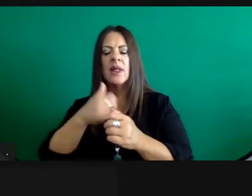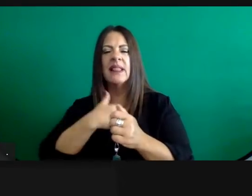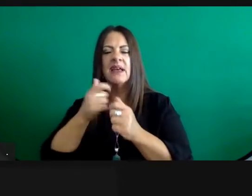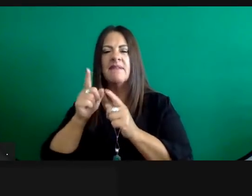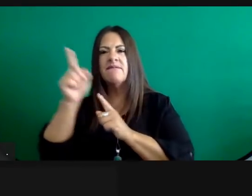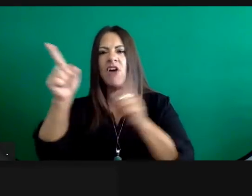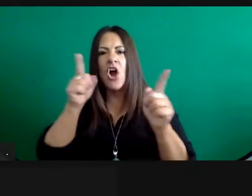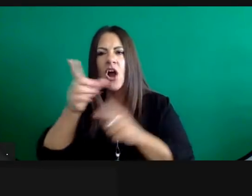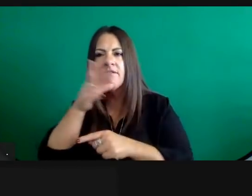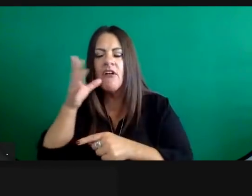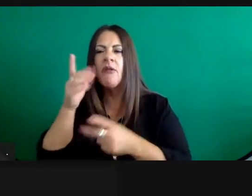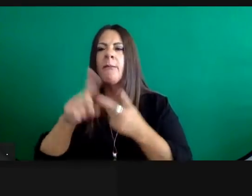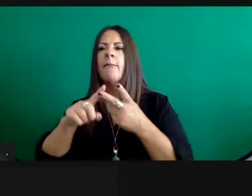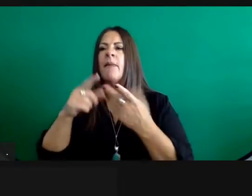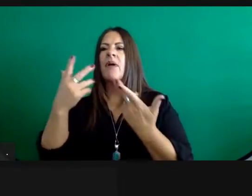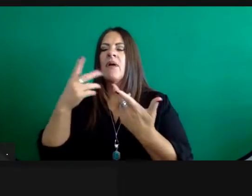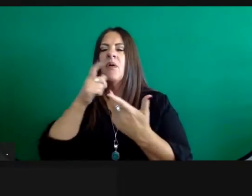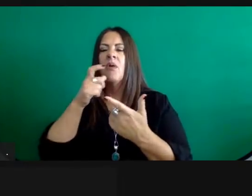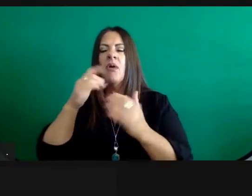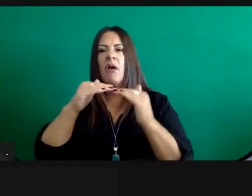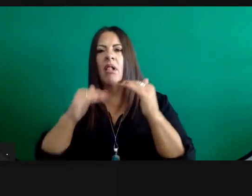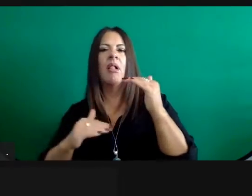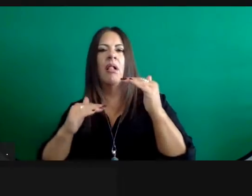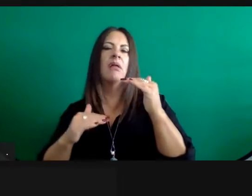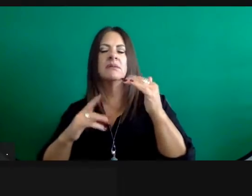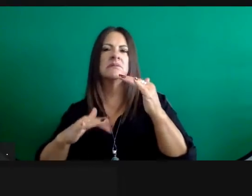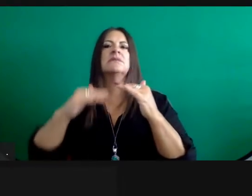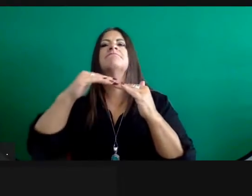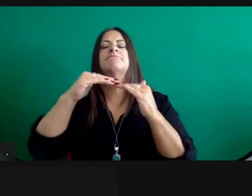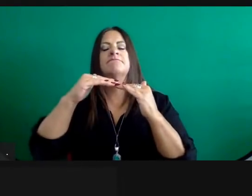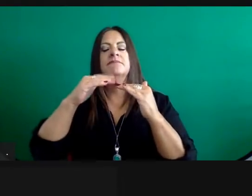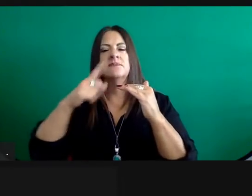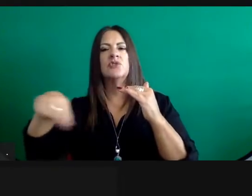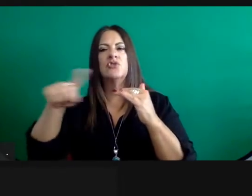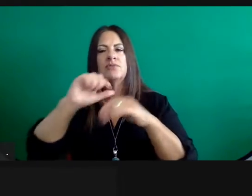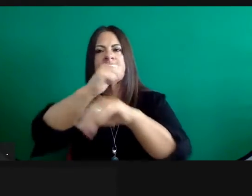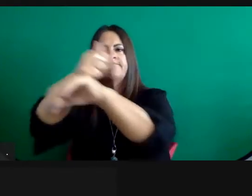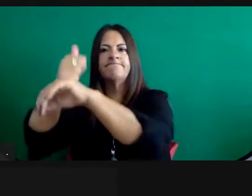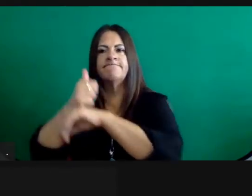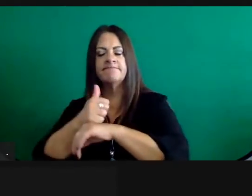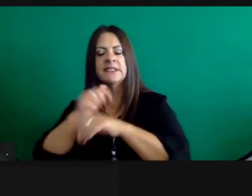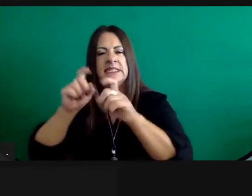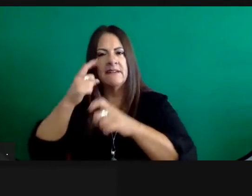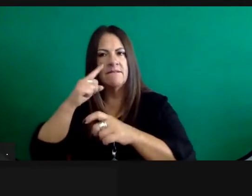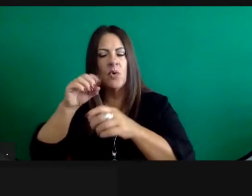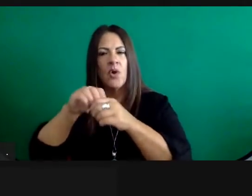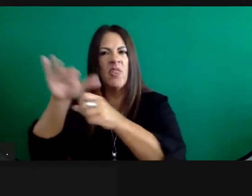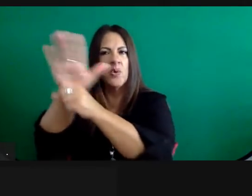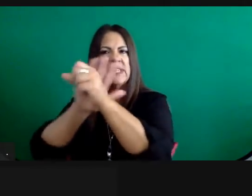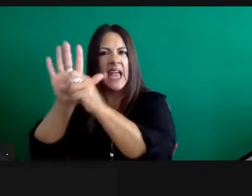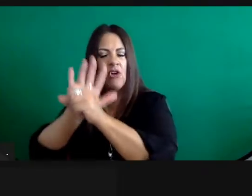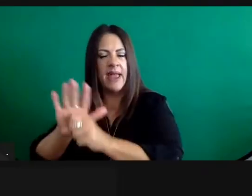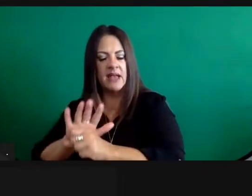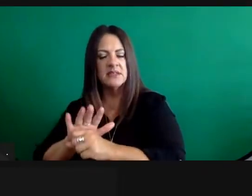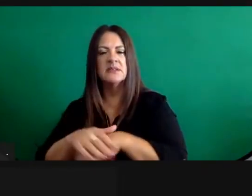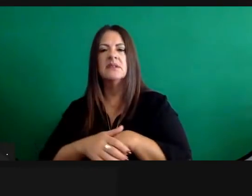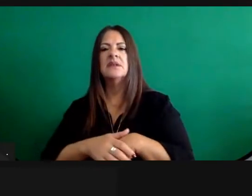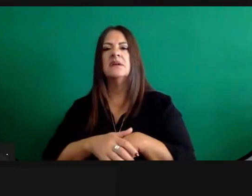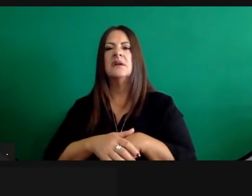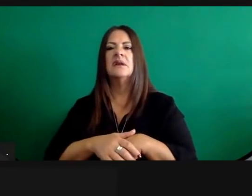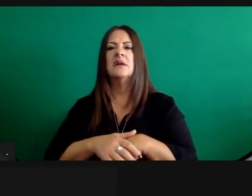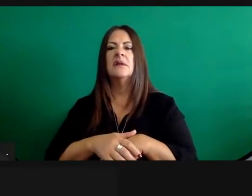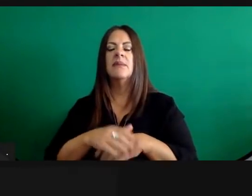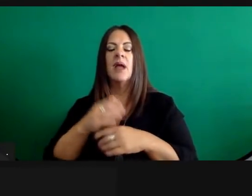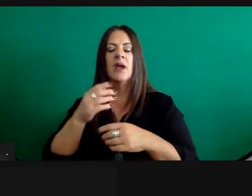areas, to increase the volume of testing, new testing sites coming from the state, different modalities, including more